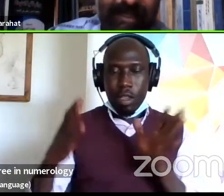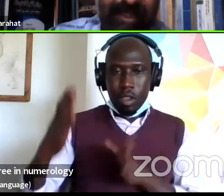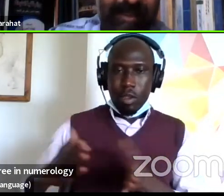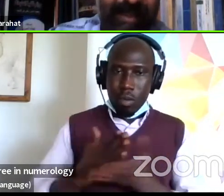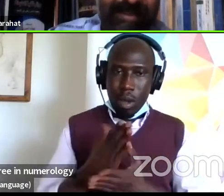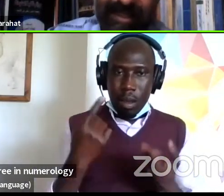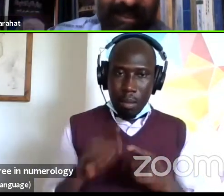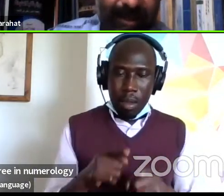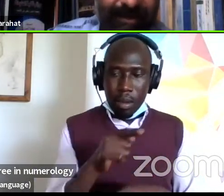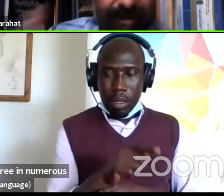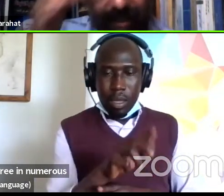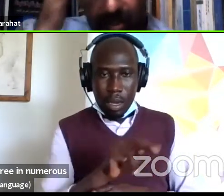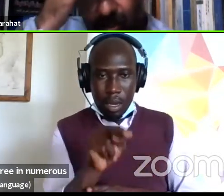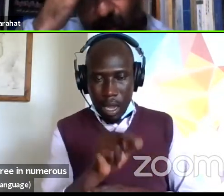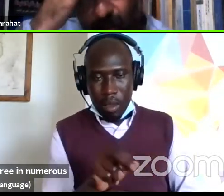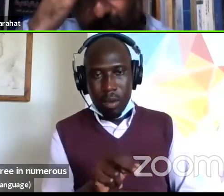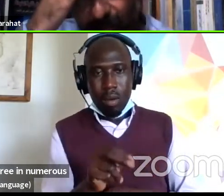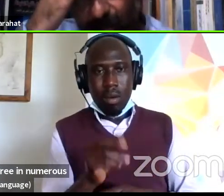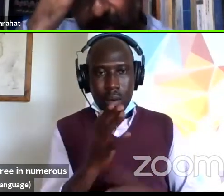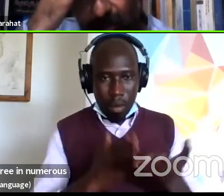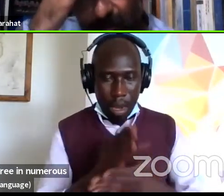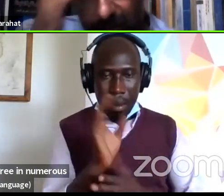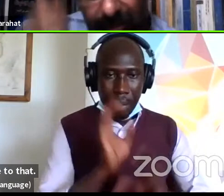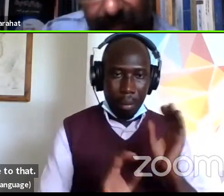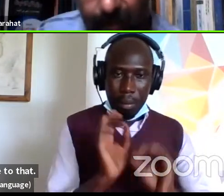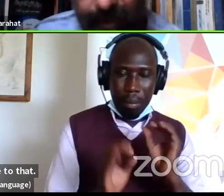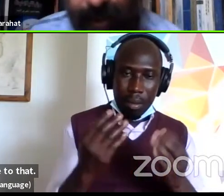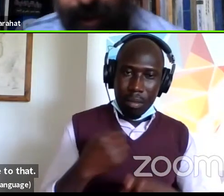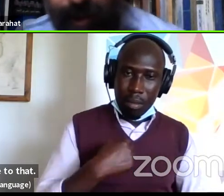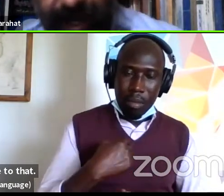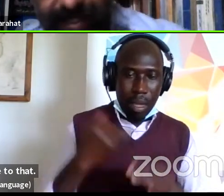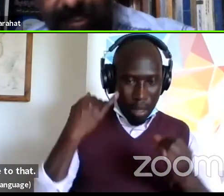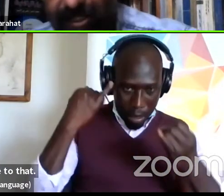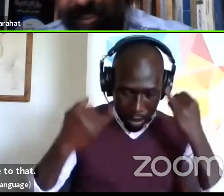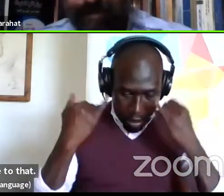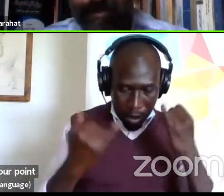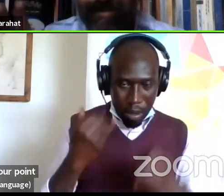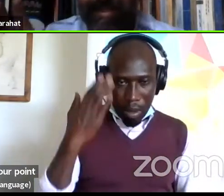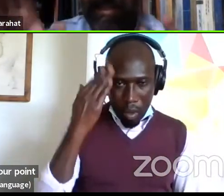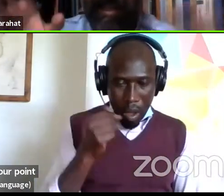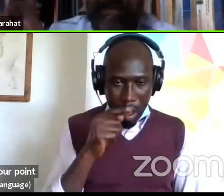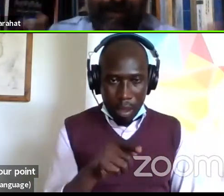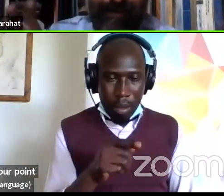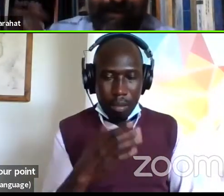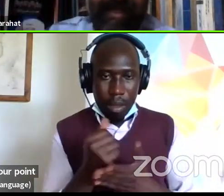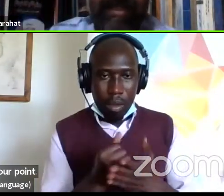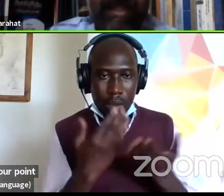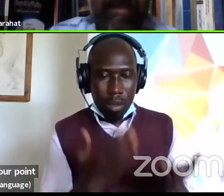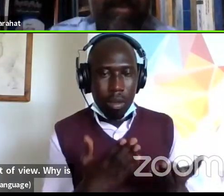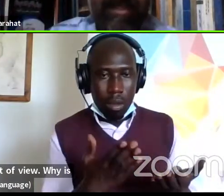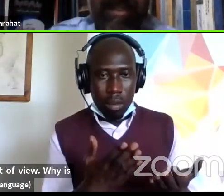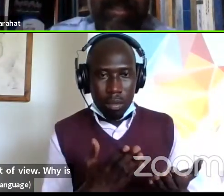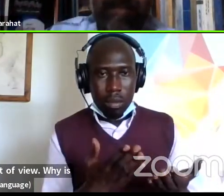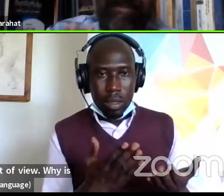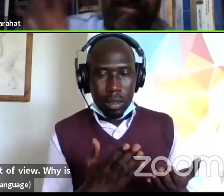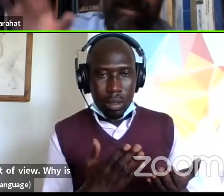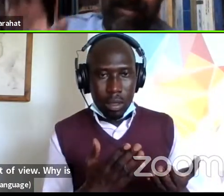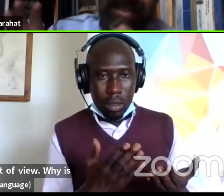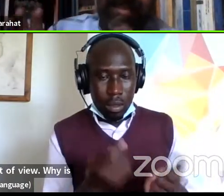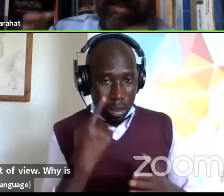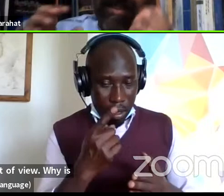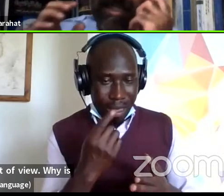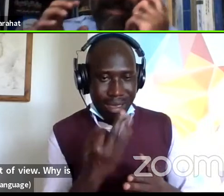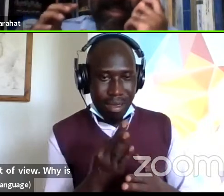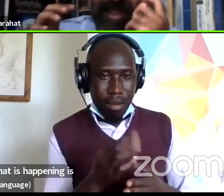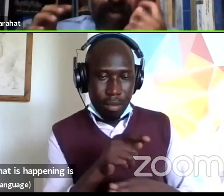the digital rights, it's not. So, from your point of view, why this change? And let me just say that if the